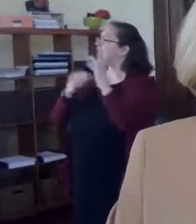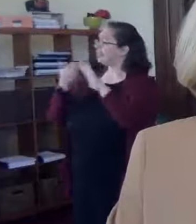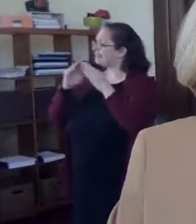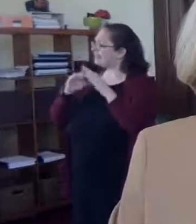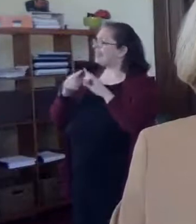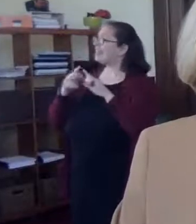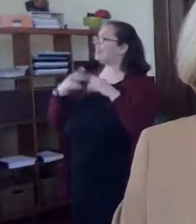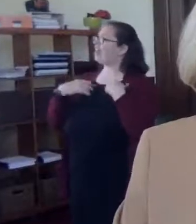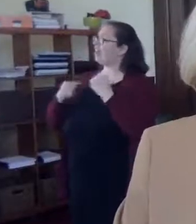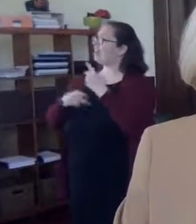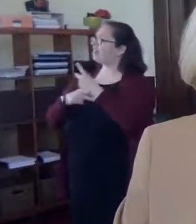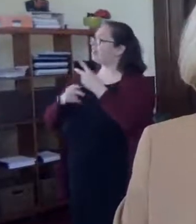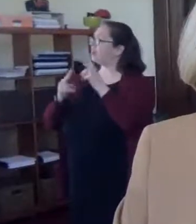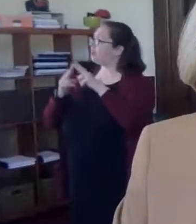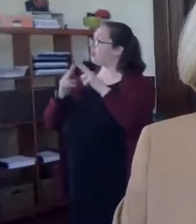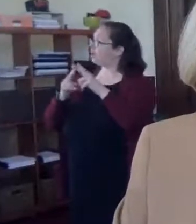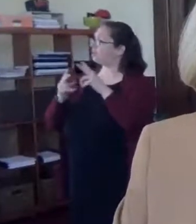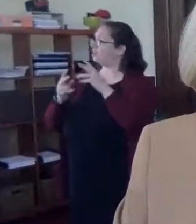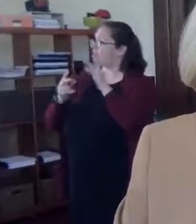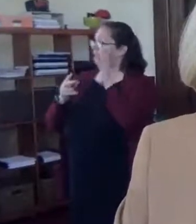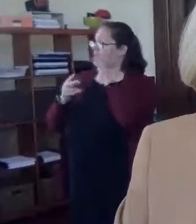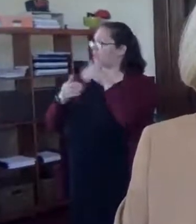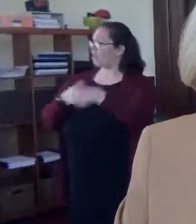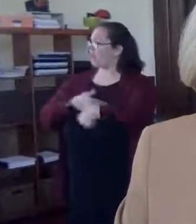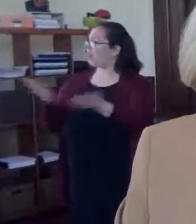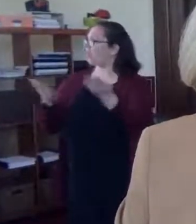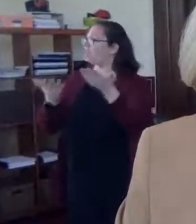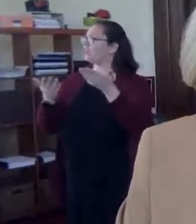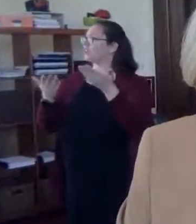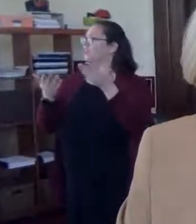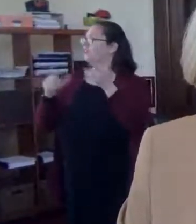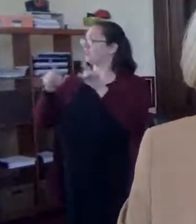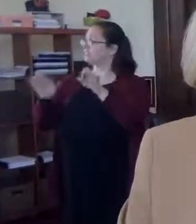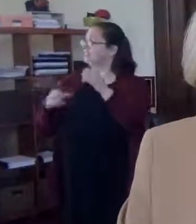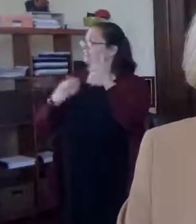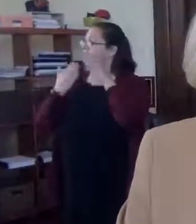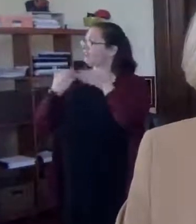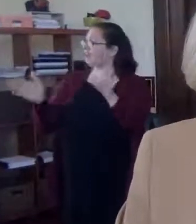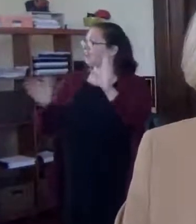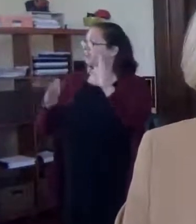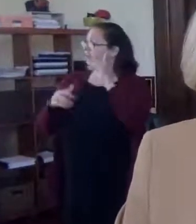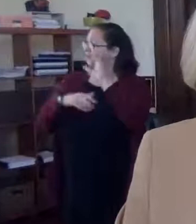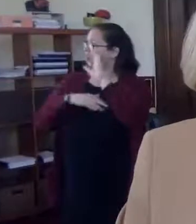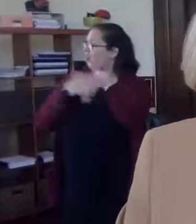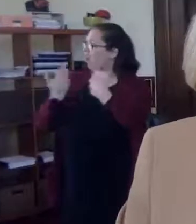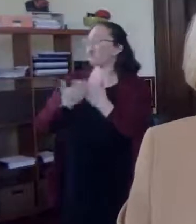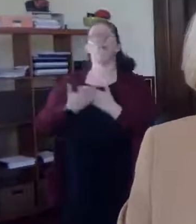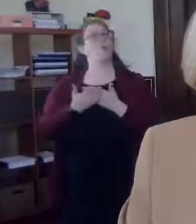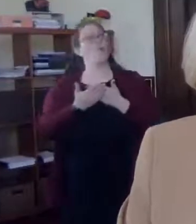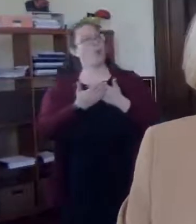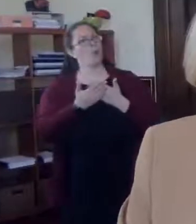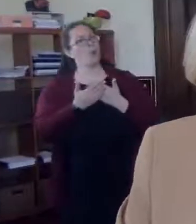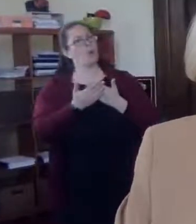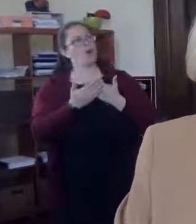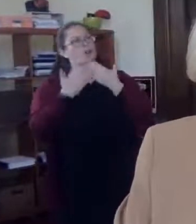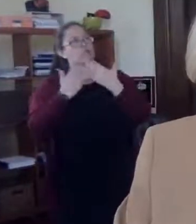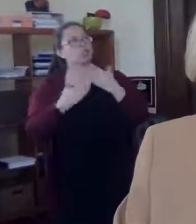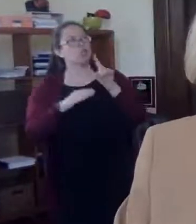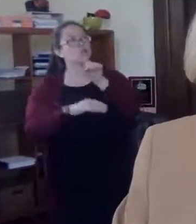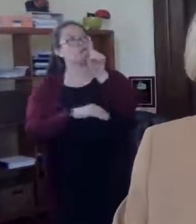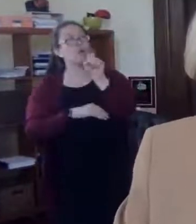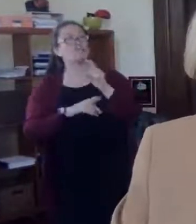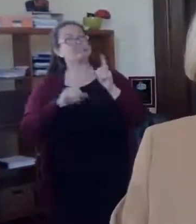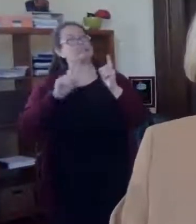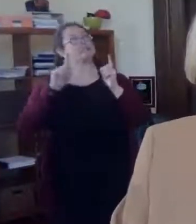able to offer universal free access to testing for the public? That is a great question. That's what we're